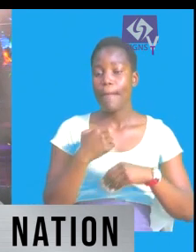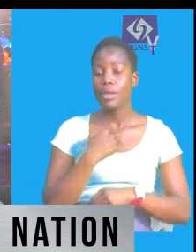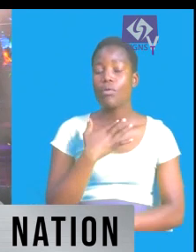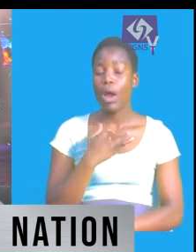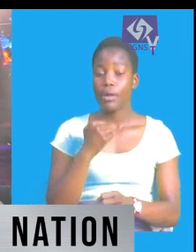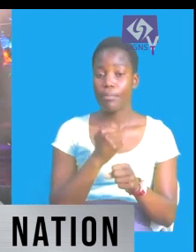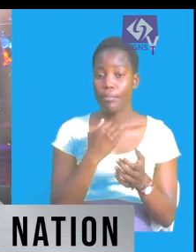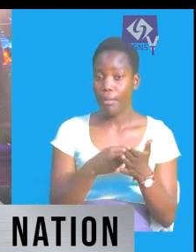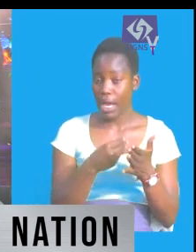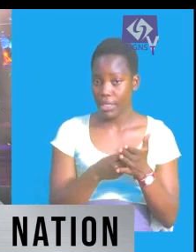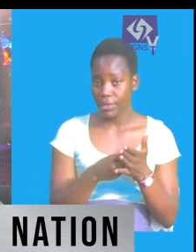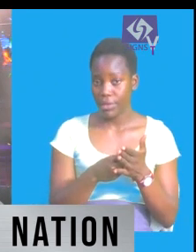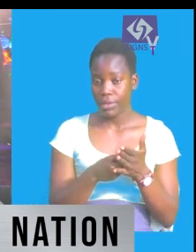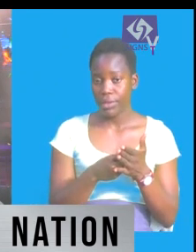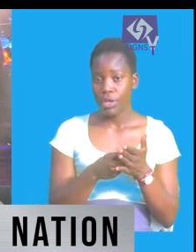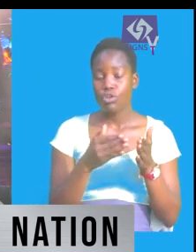ya